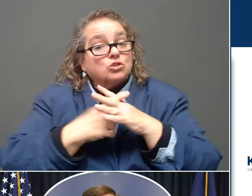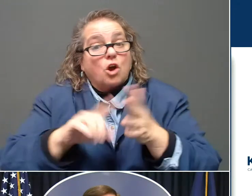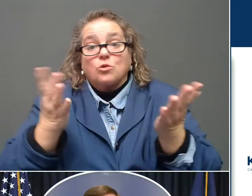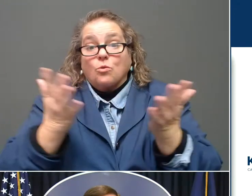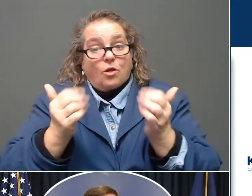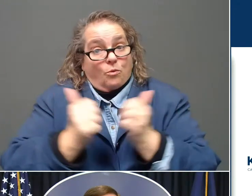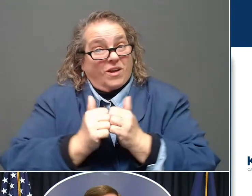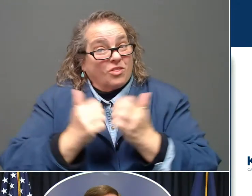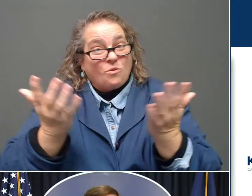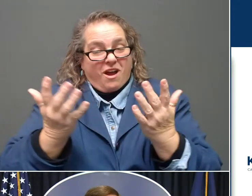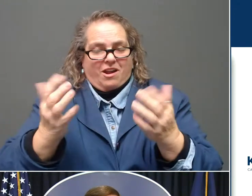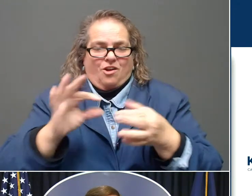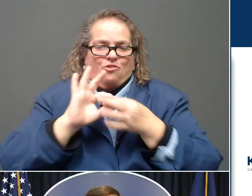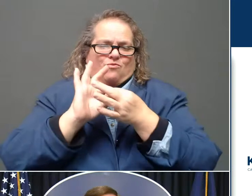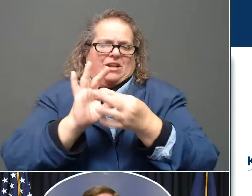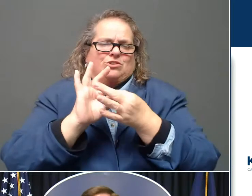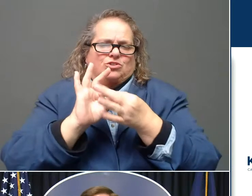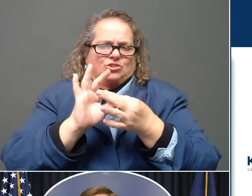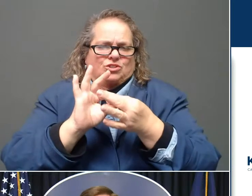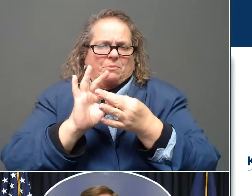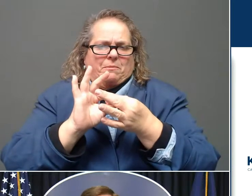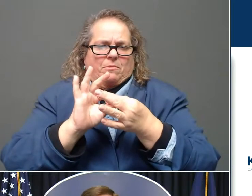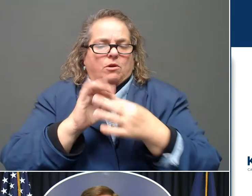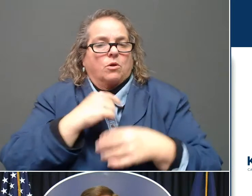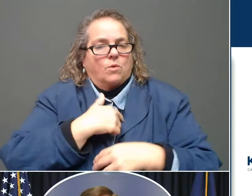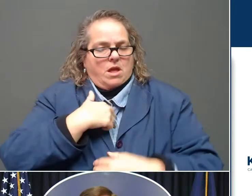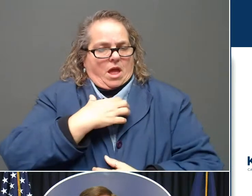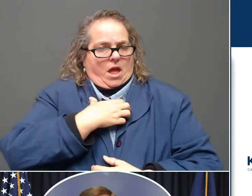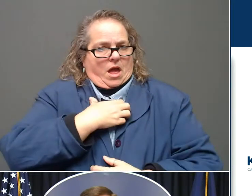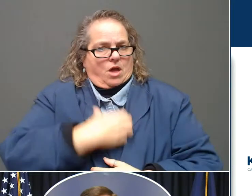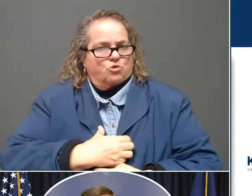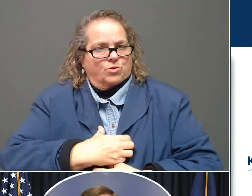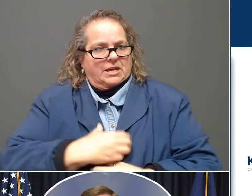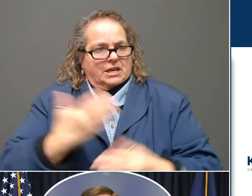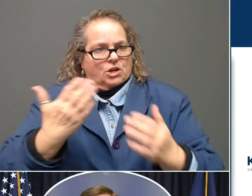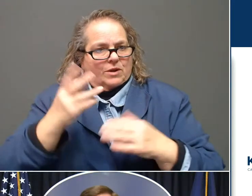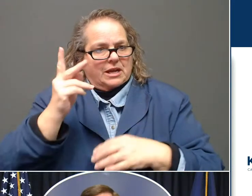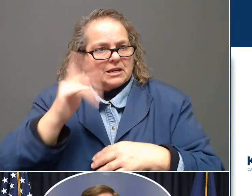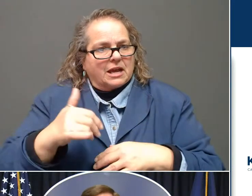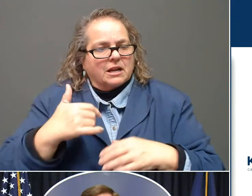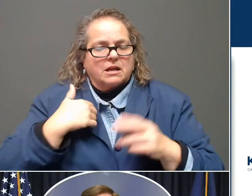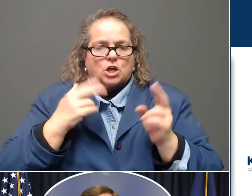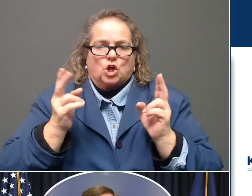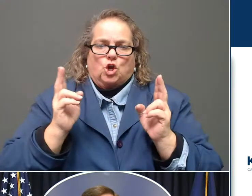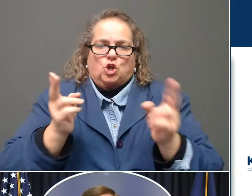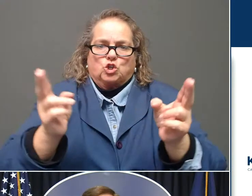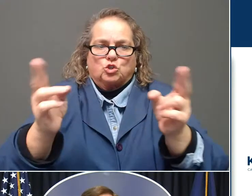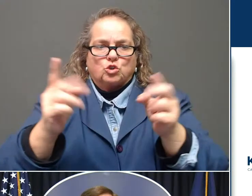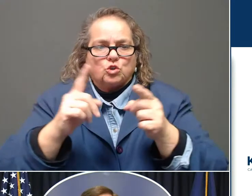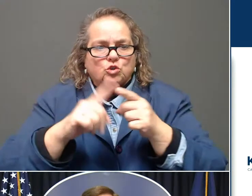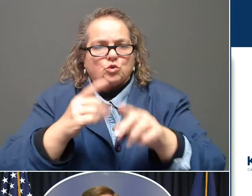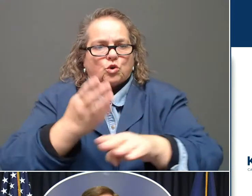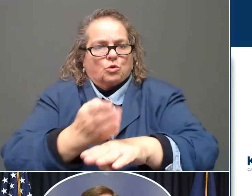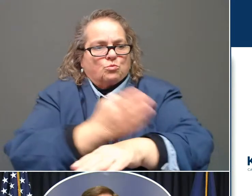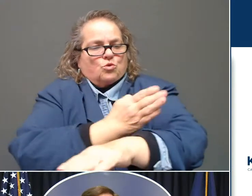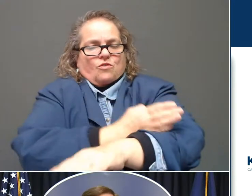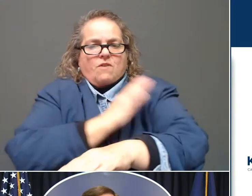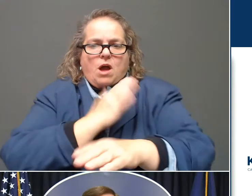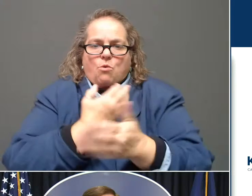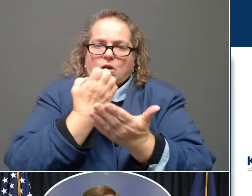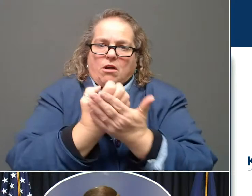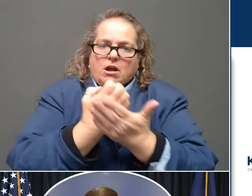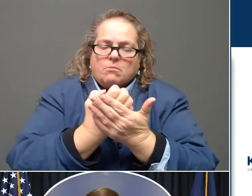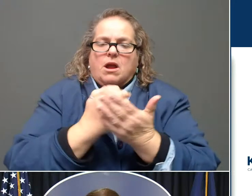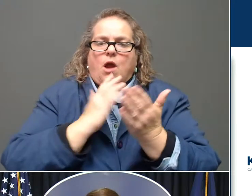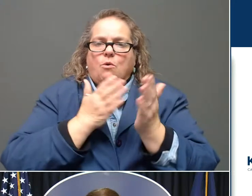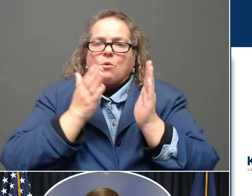We're hungry in Kentucky. We feel the urgency of improving our economy, our way of life, and what's